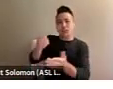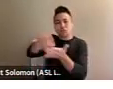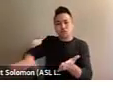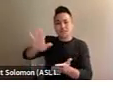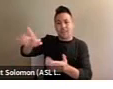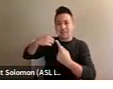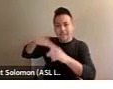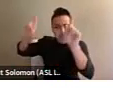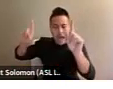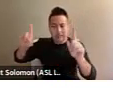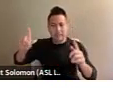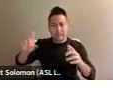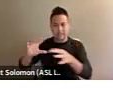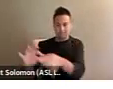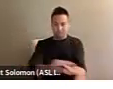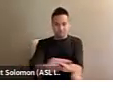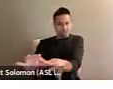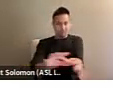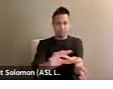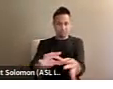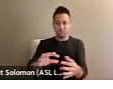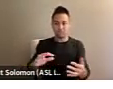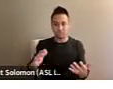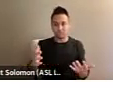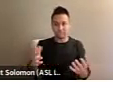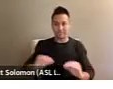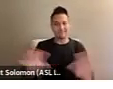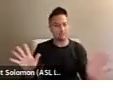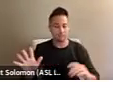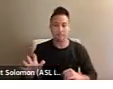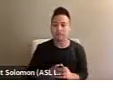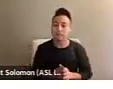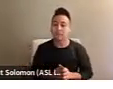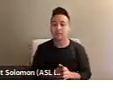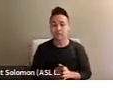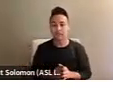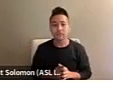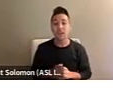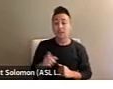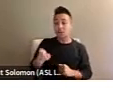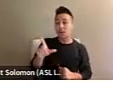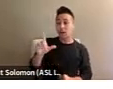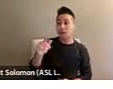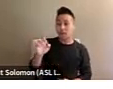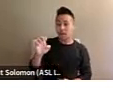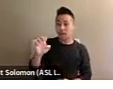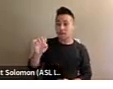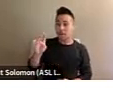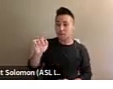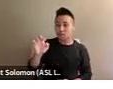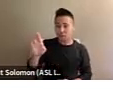that, right? That's just established. So far at Lake-Sumter, we have